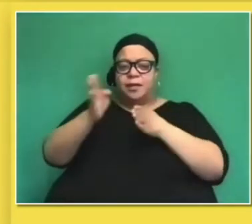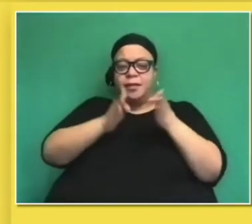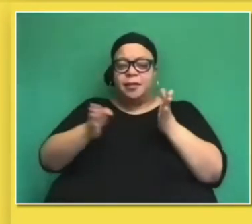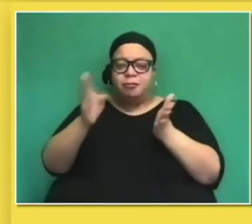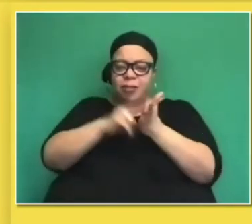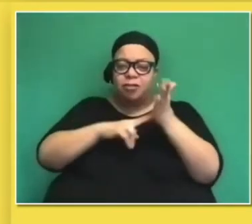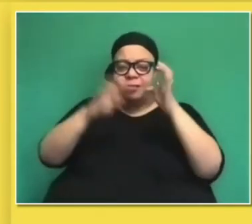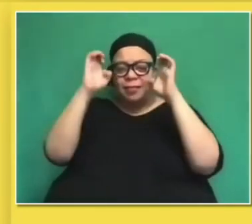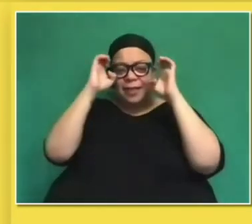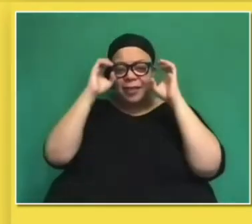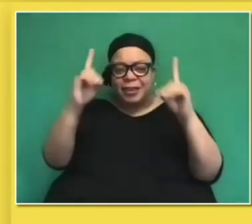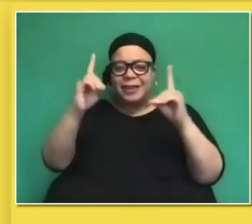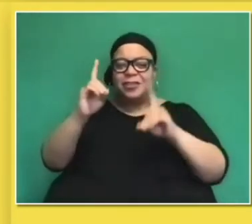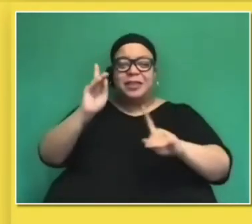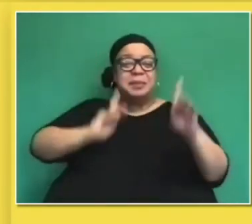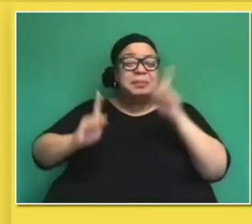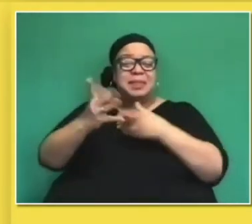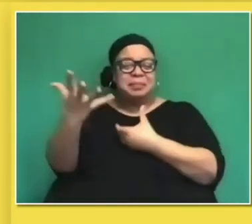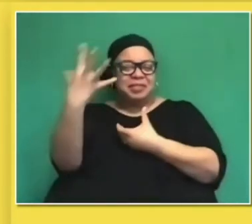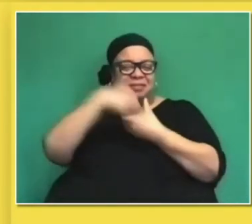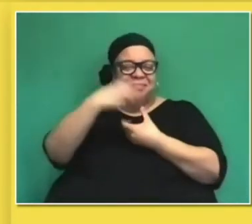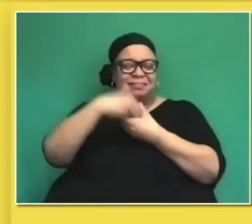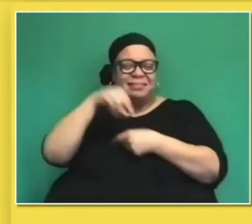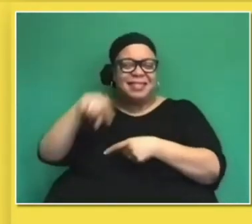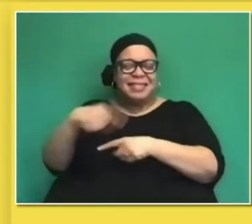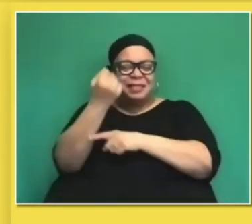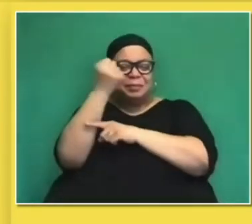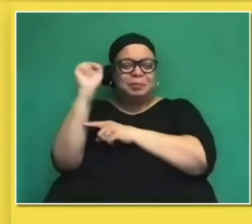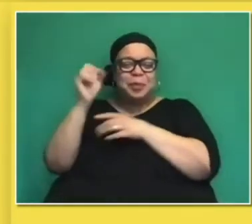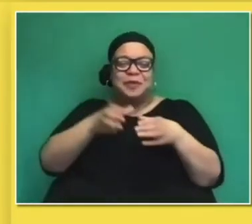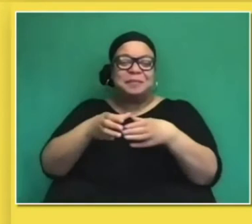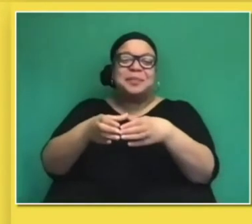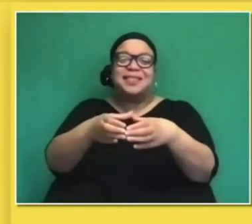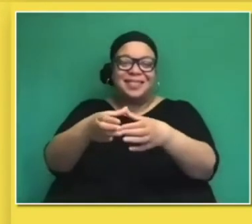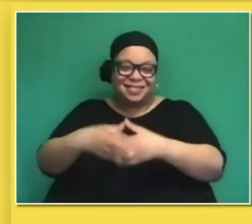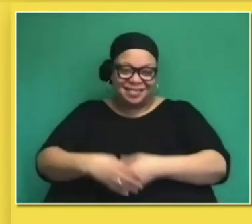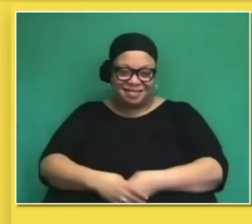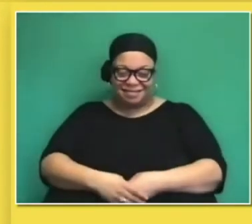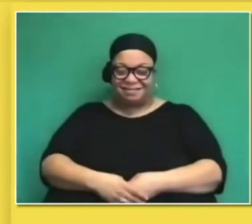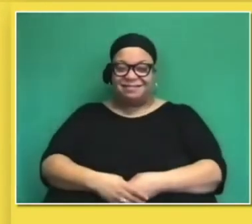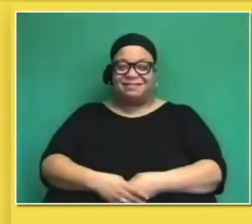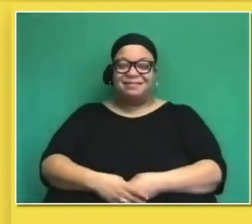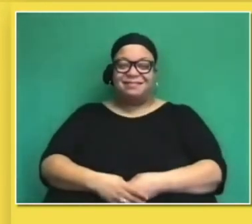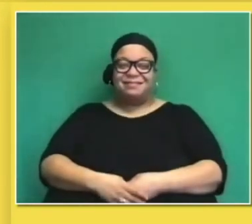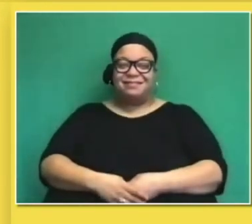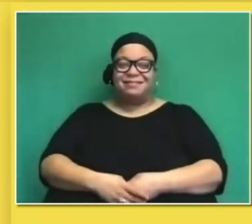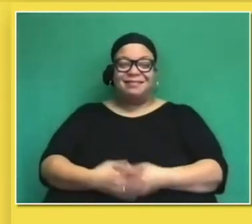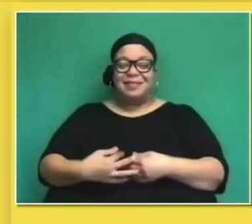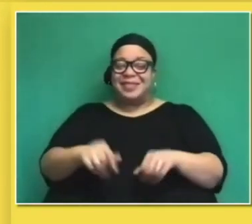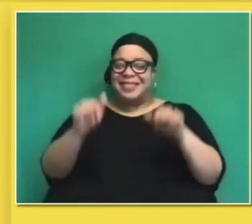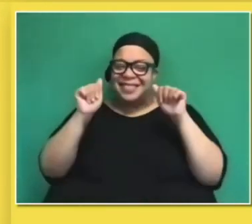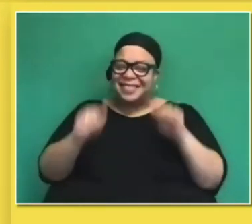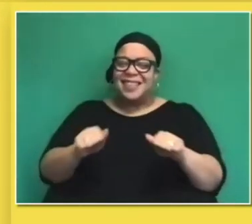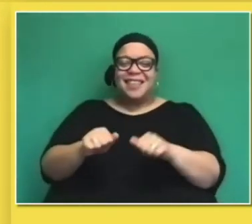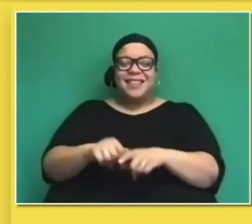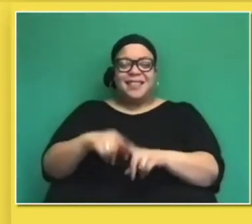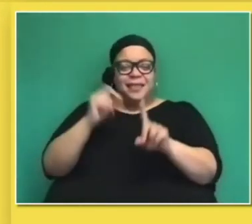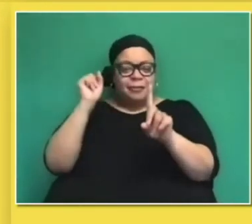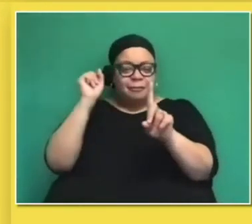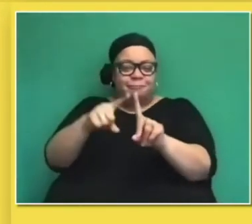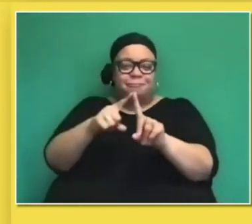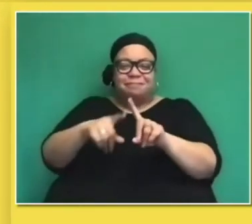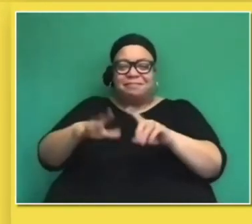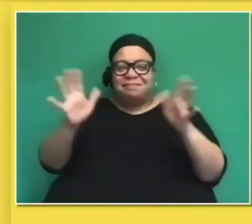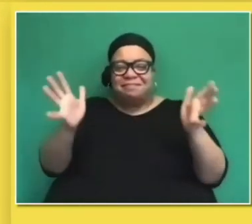can unite and excite people to win healthcare and living wages and equitable education, to turn our